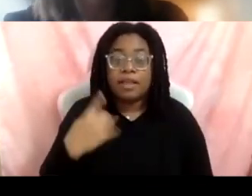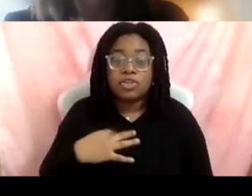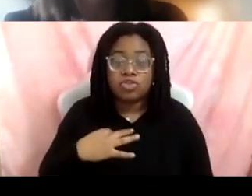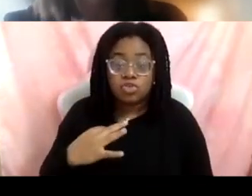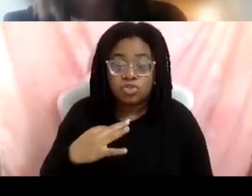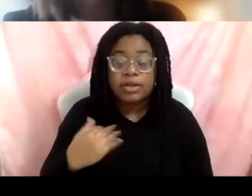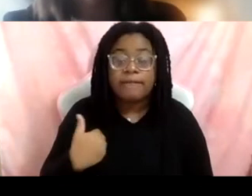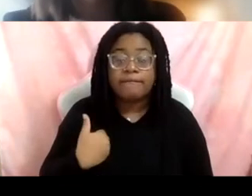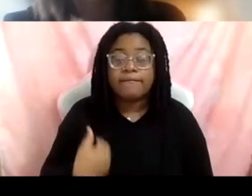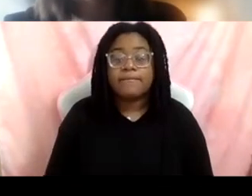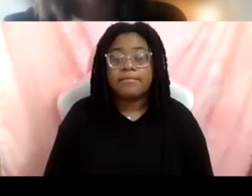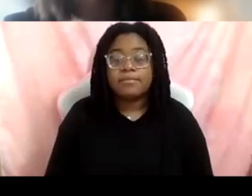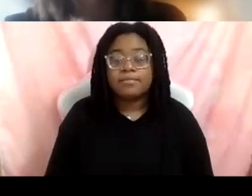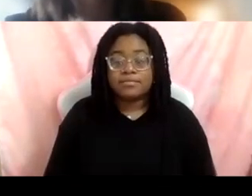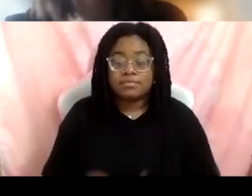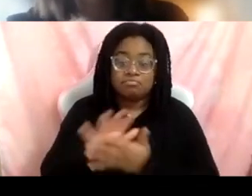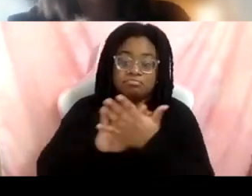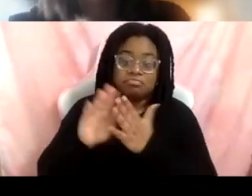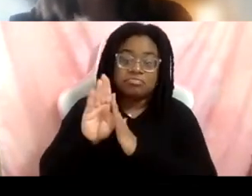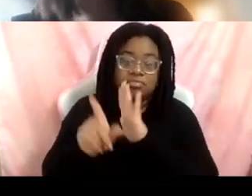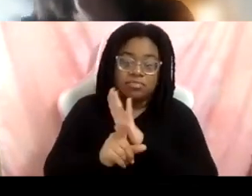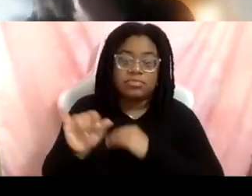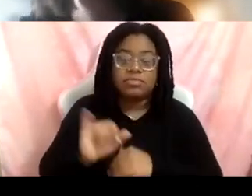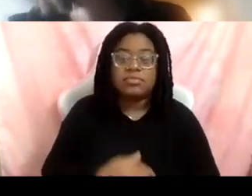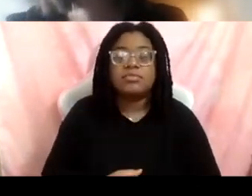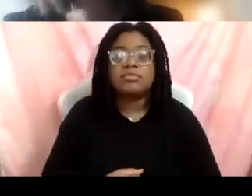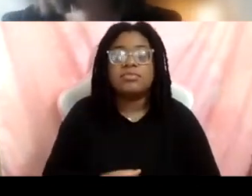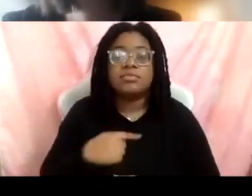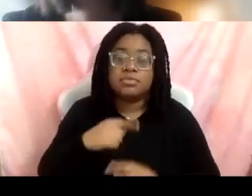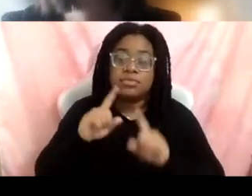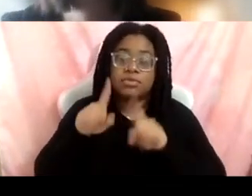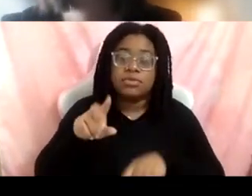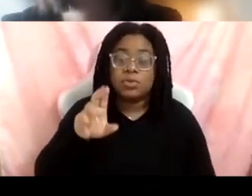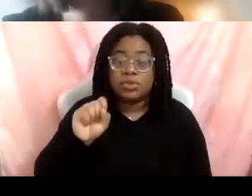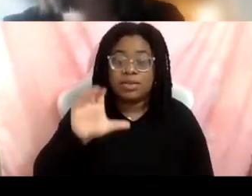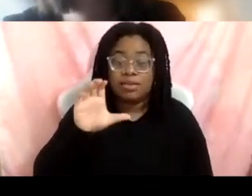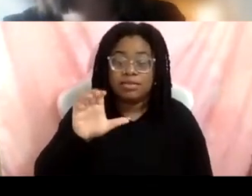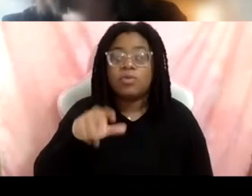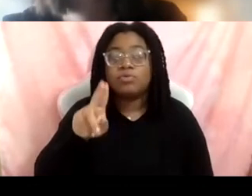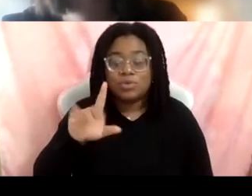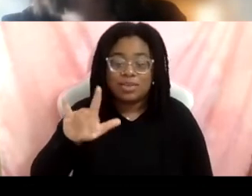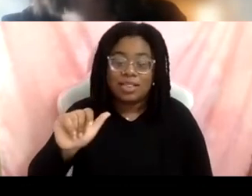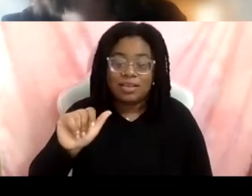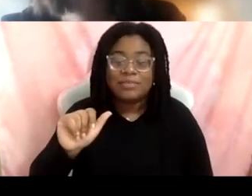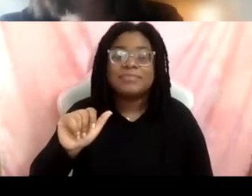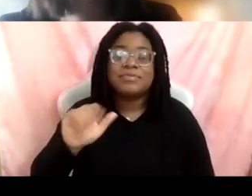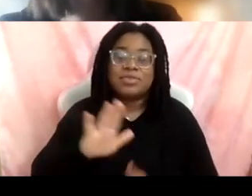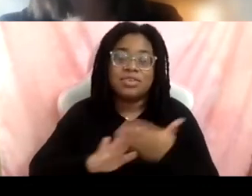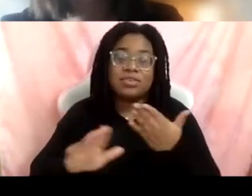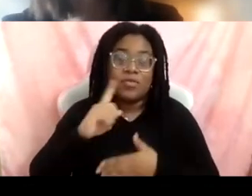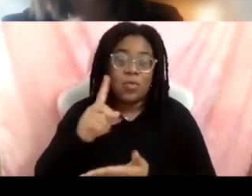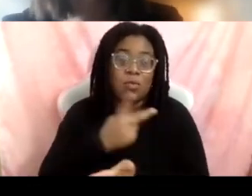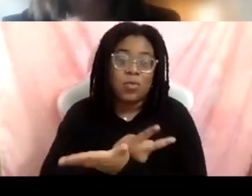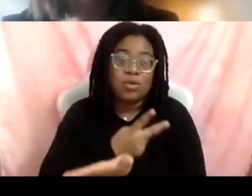wearing. Background is blurred. I went to UCLA for grad school